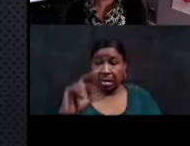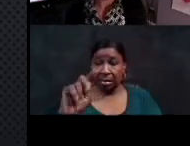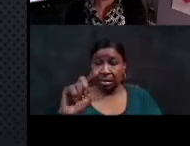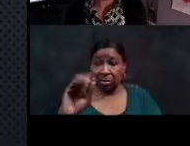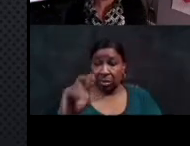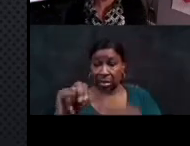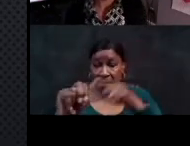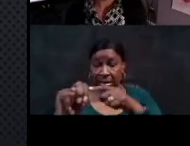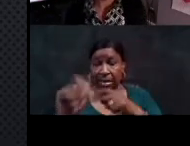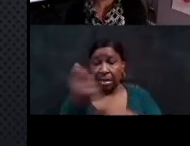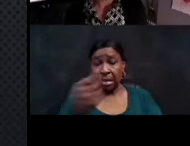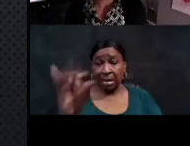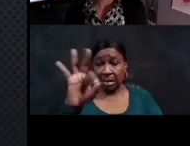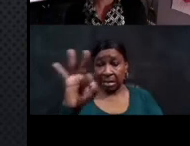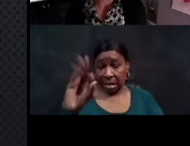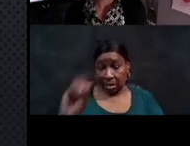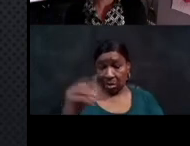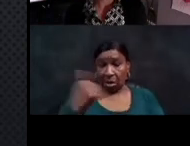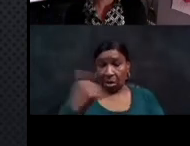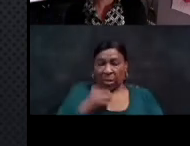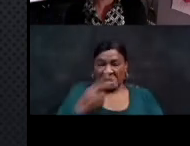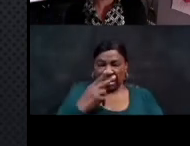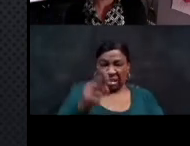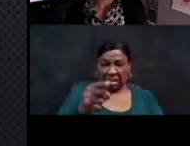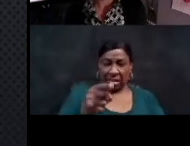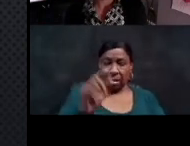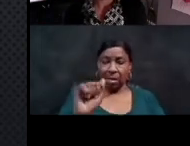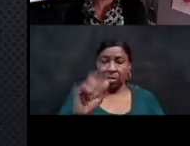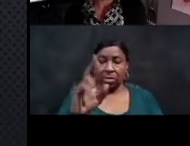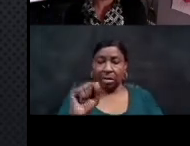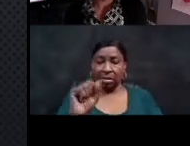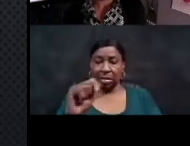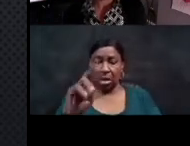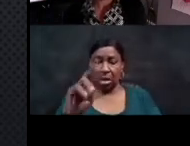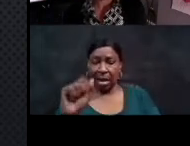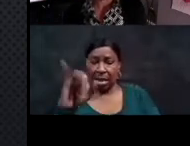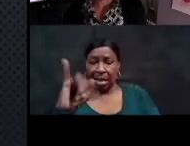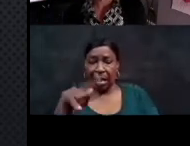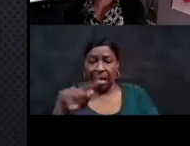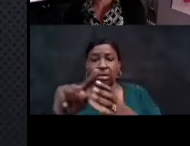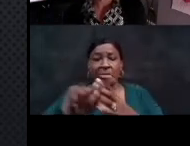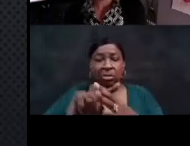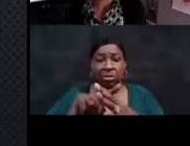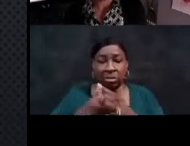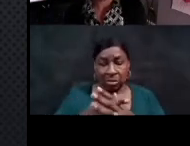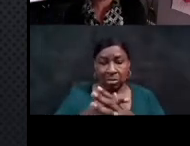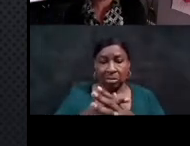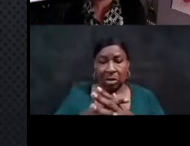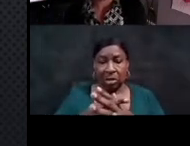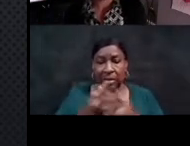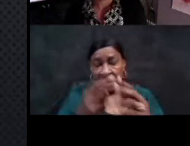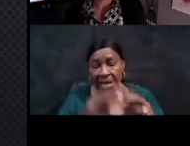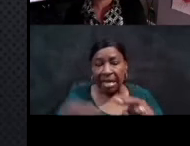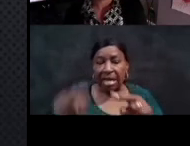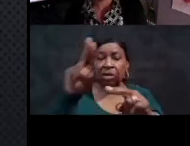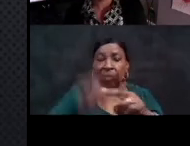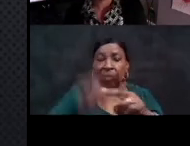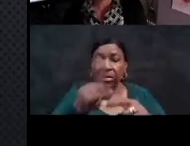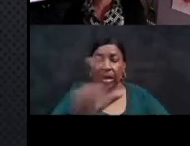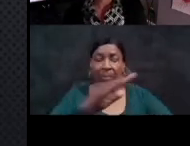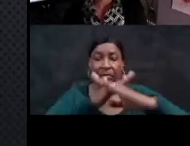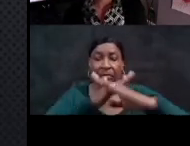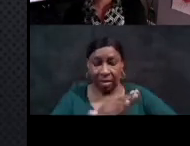We see Australia begin to step up its interception at sea with a notorious incident in